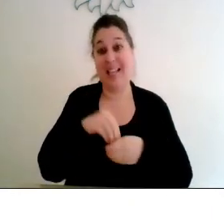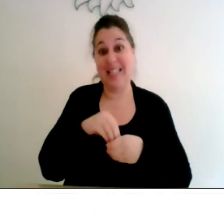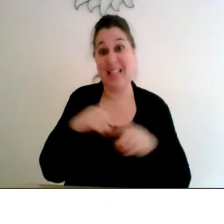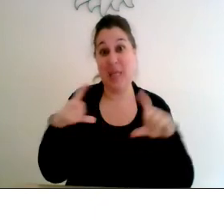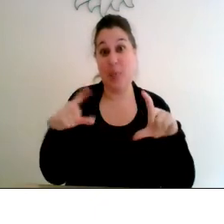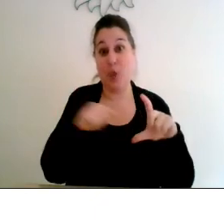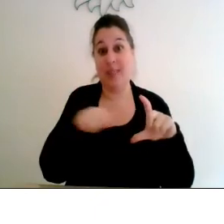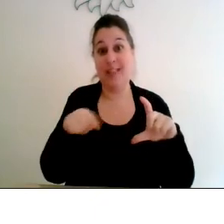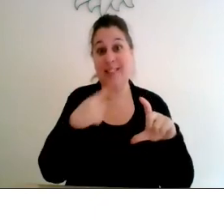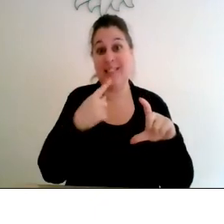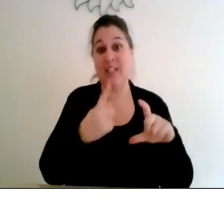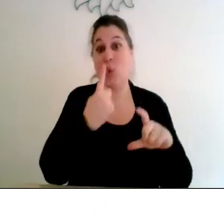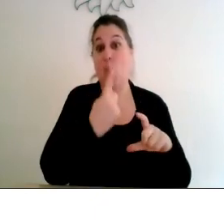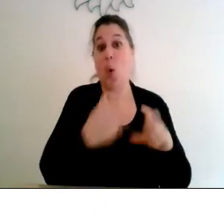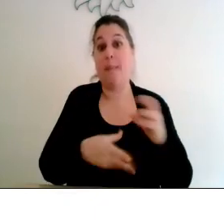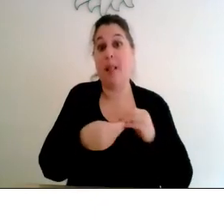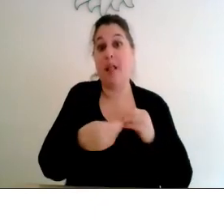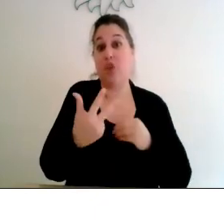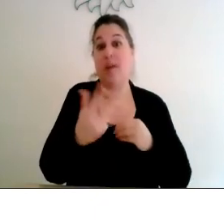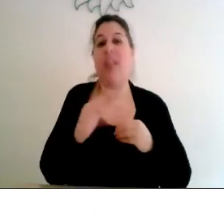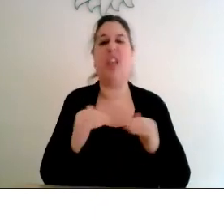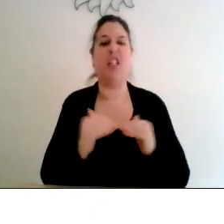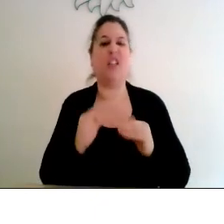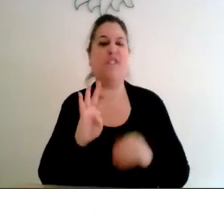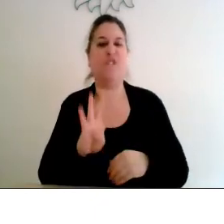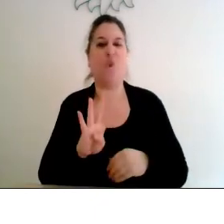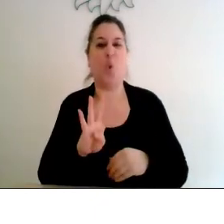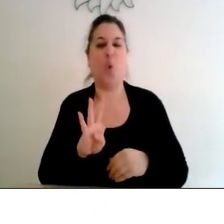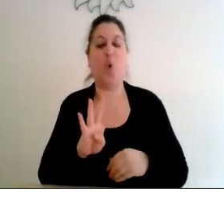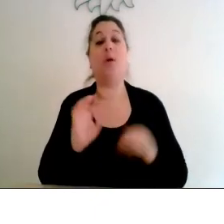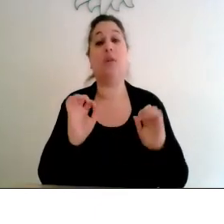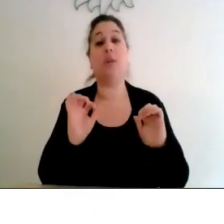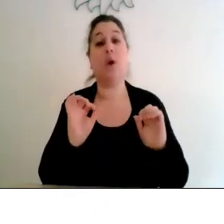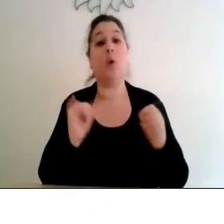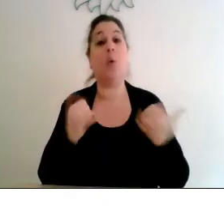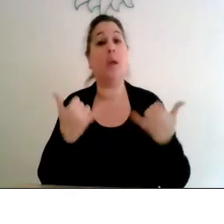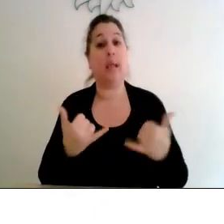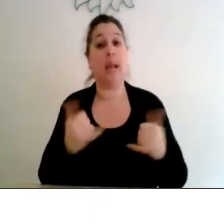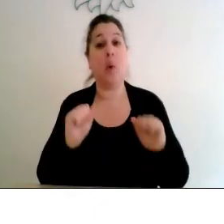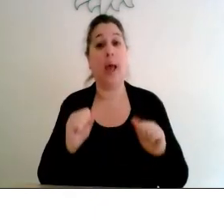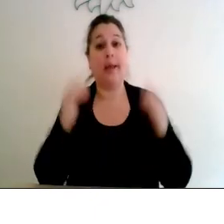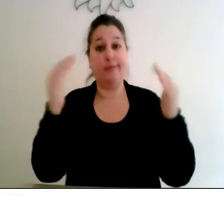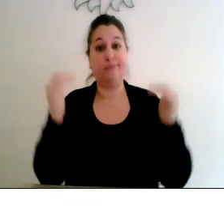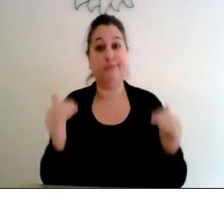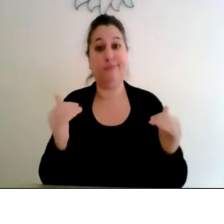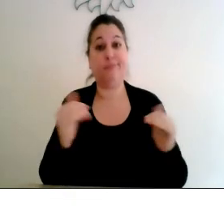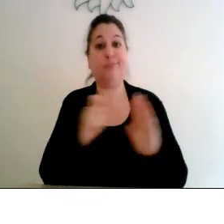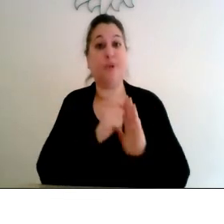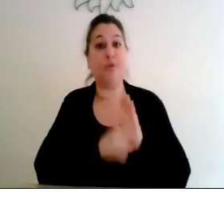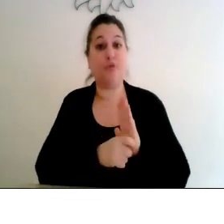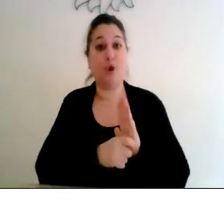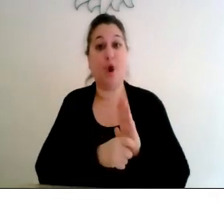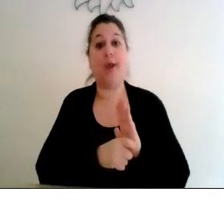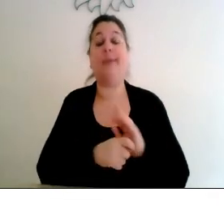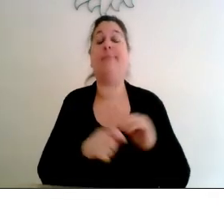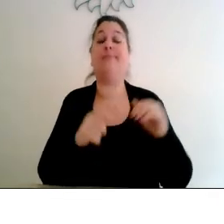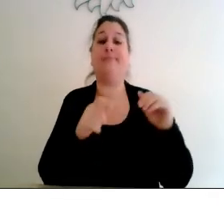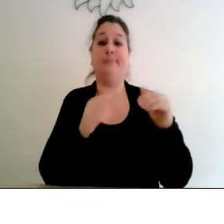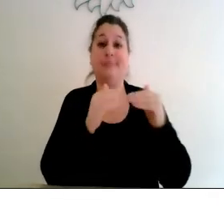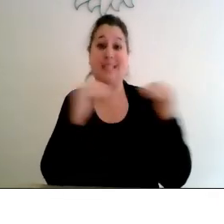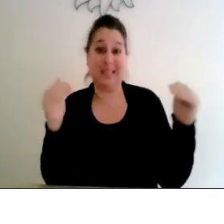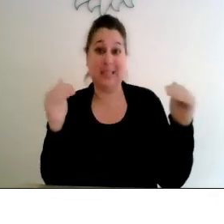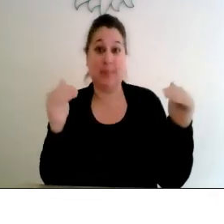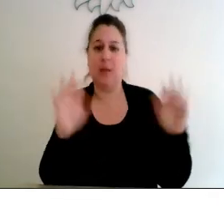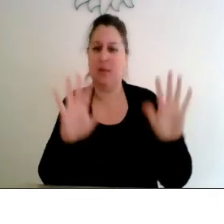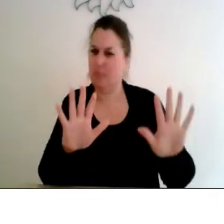else down. One step at a time. We need to see you doing one step at a time. If you're doing 2 steps at a time or